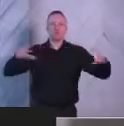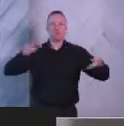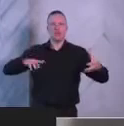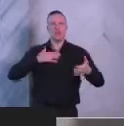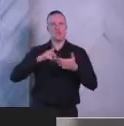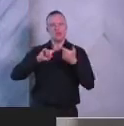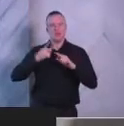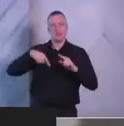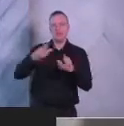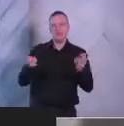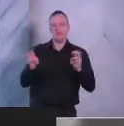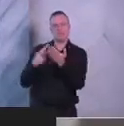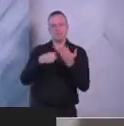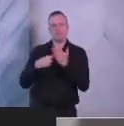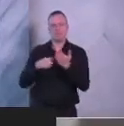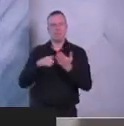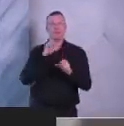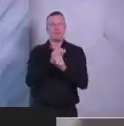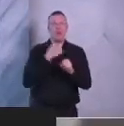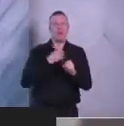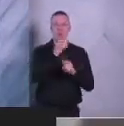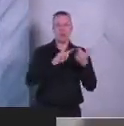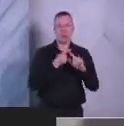about, actually I have a friend who